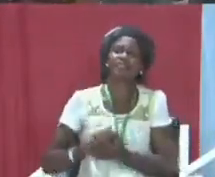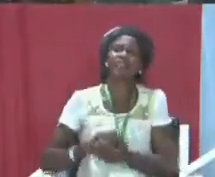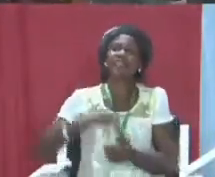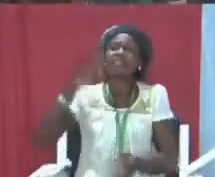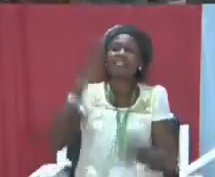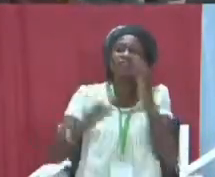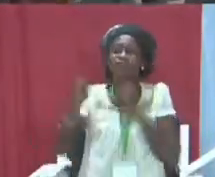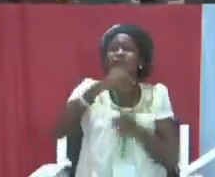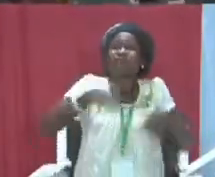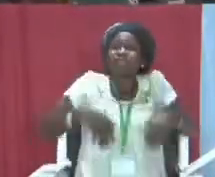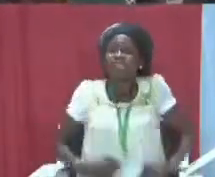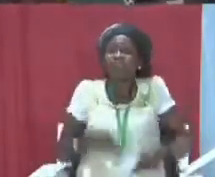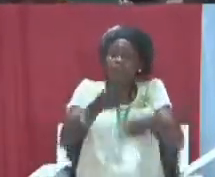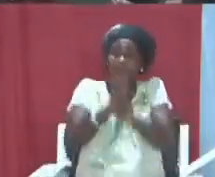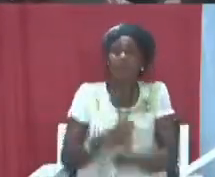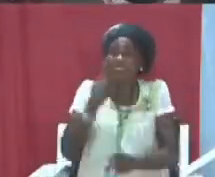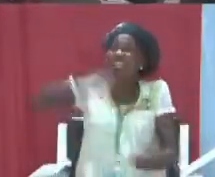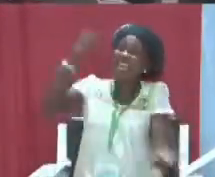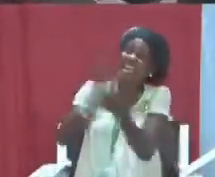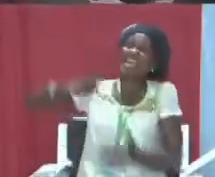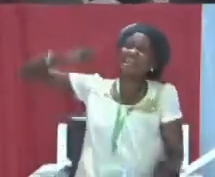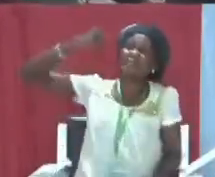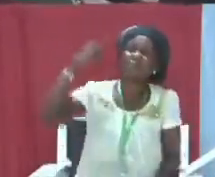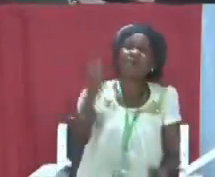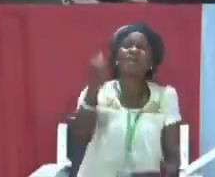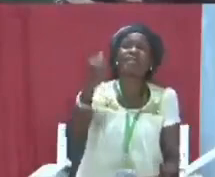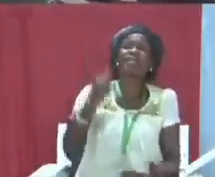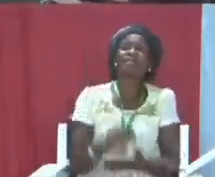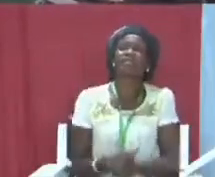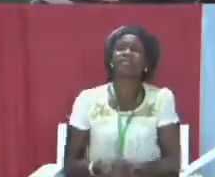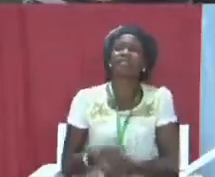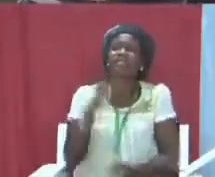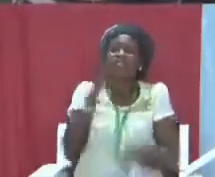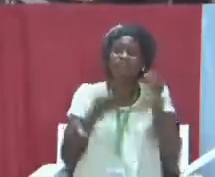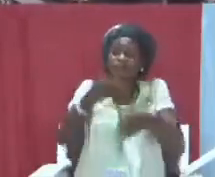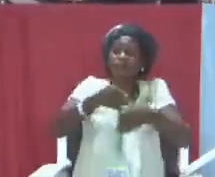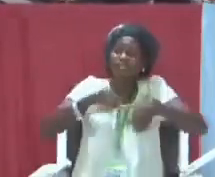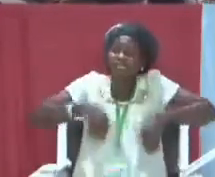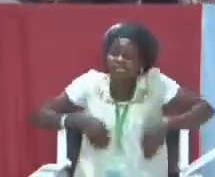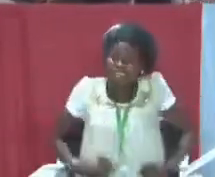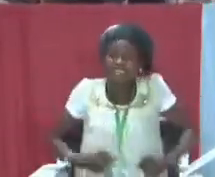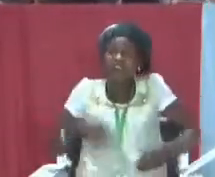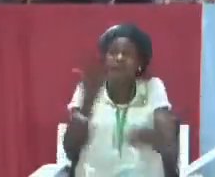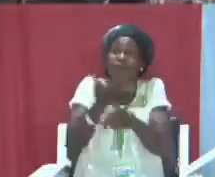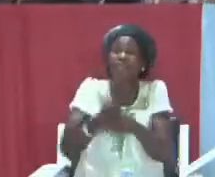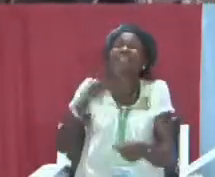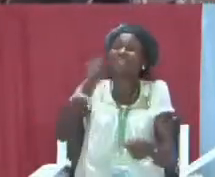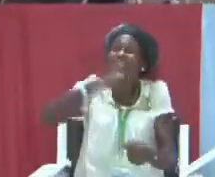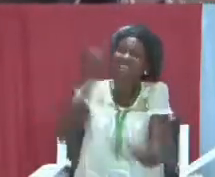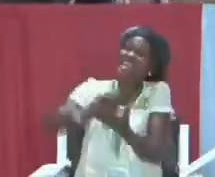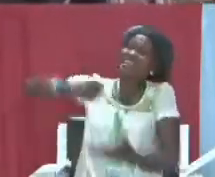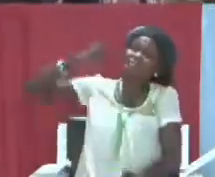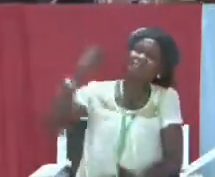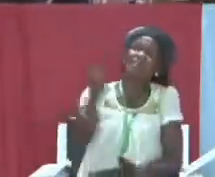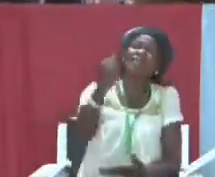If you are tired of borrowing, say it loud and clear. If you are tired of begging, say it loud and